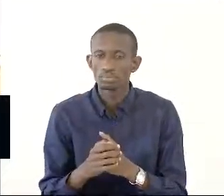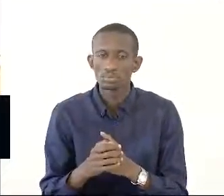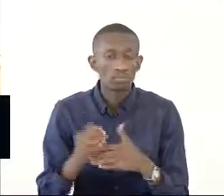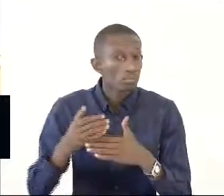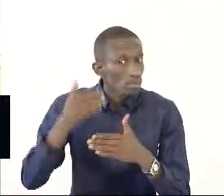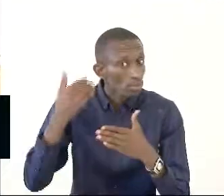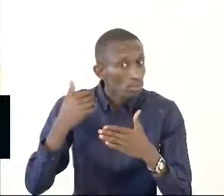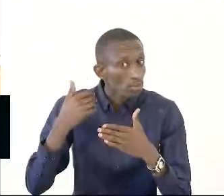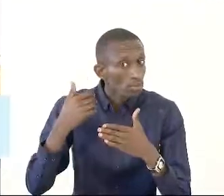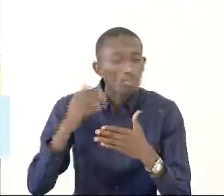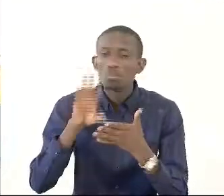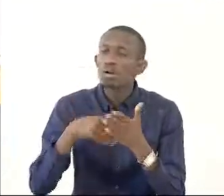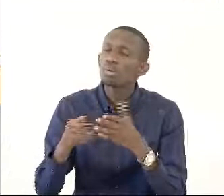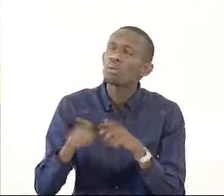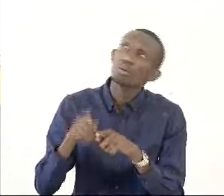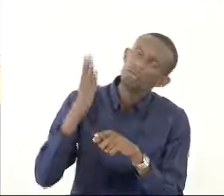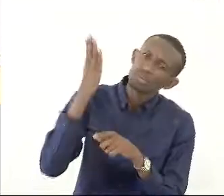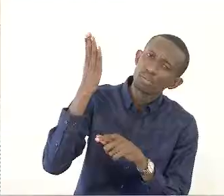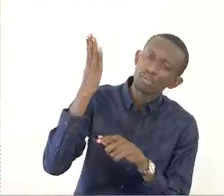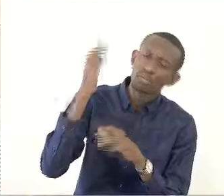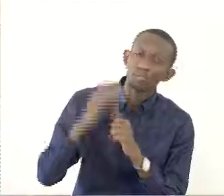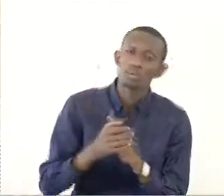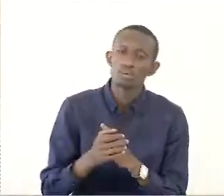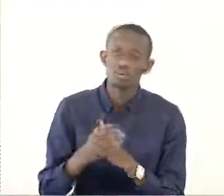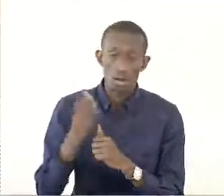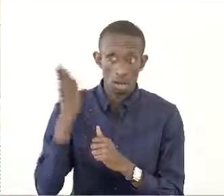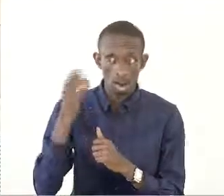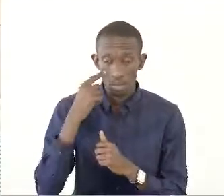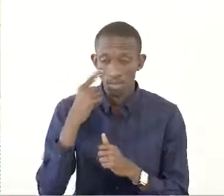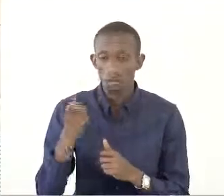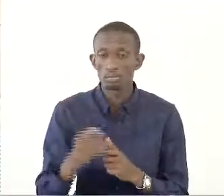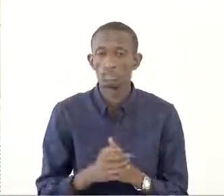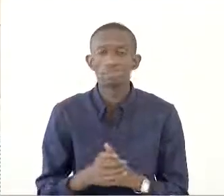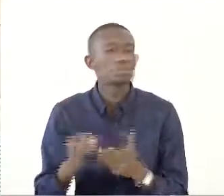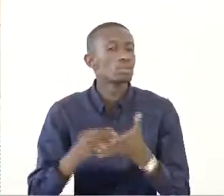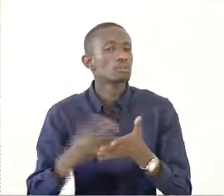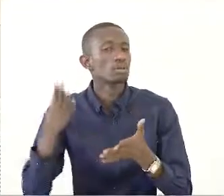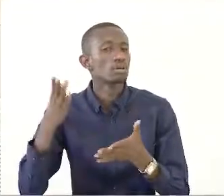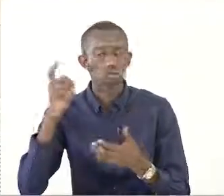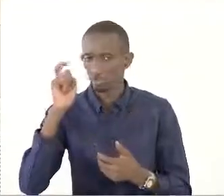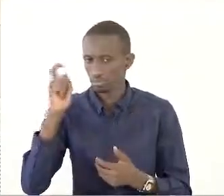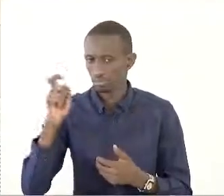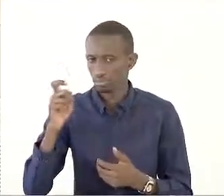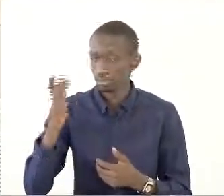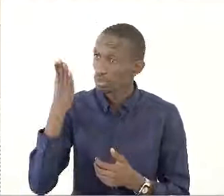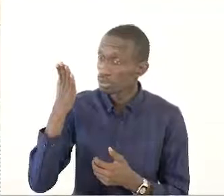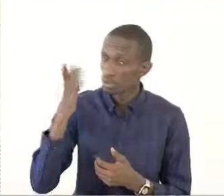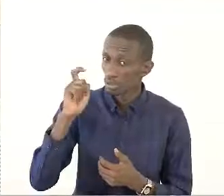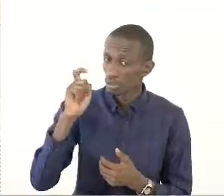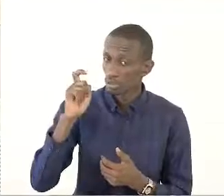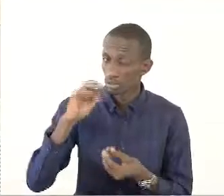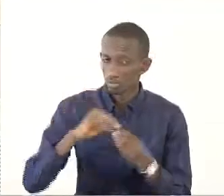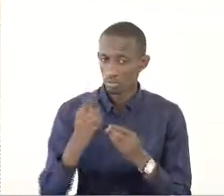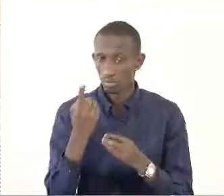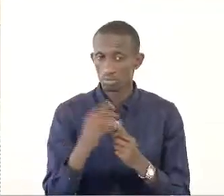was like that, this is where we find the value of x. This is x number 1,